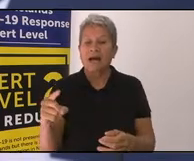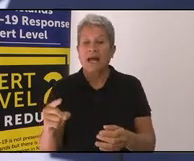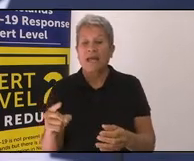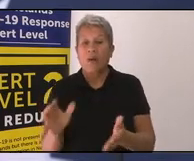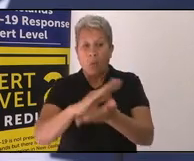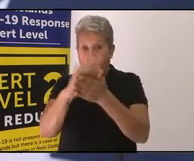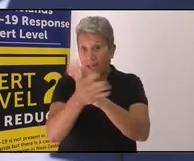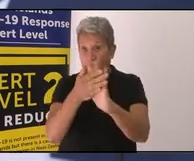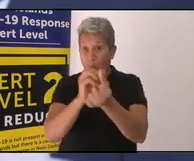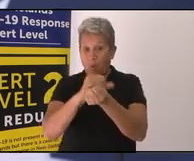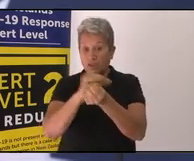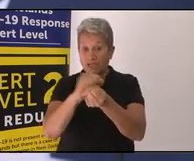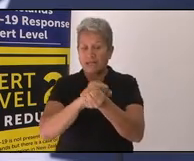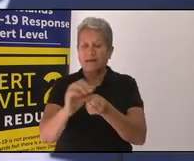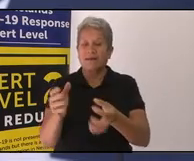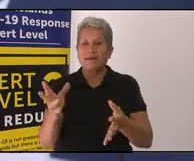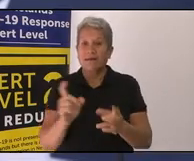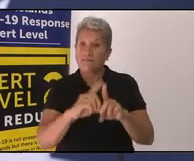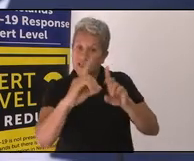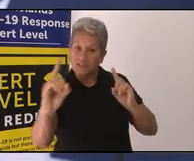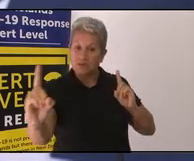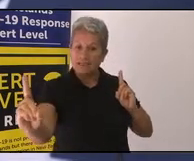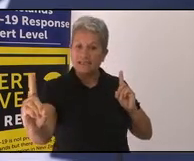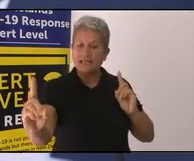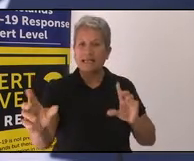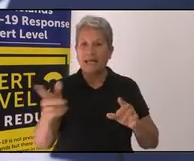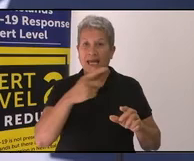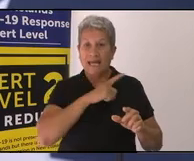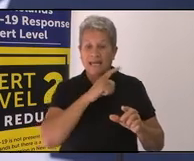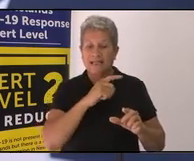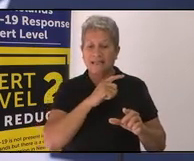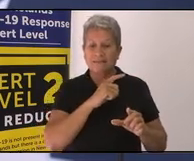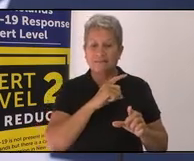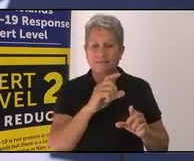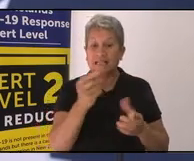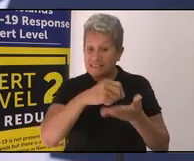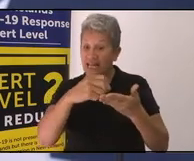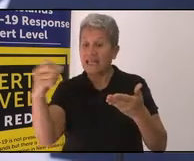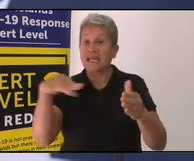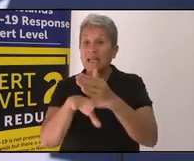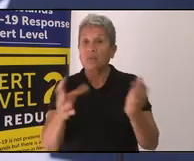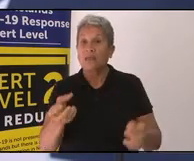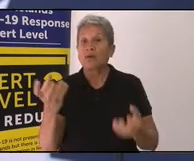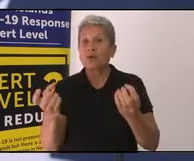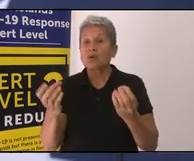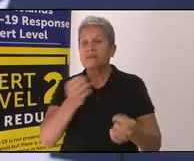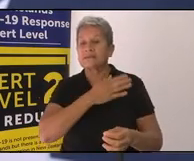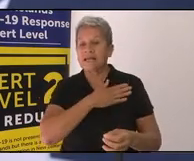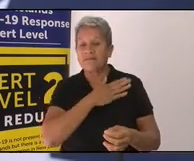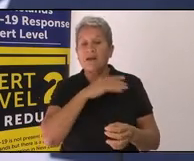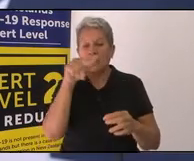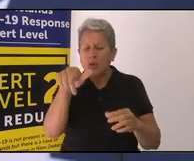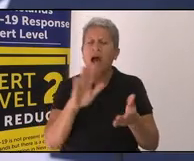distancing, mask wearing, and tagging in with CookSafe, you're helping to keep our